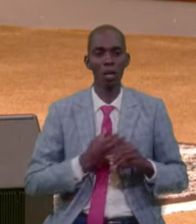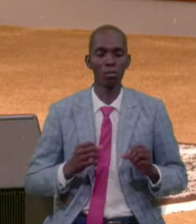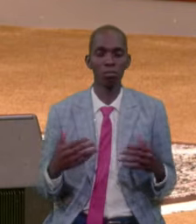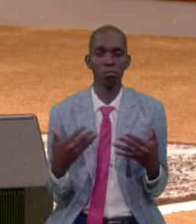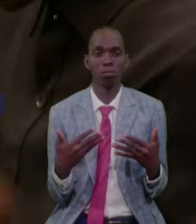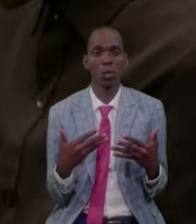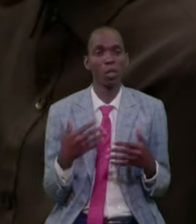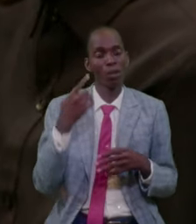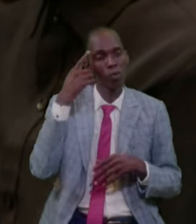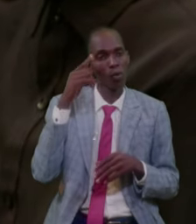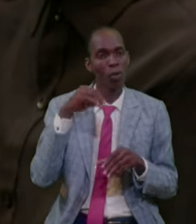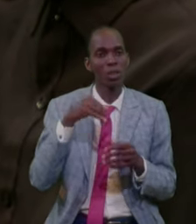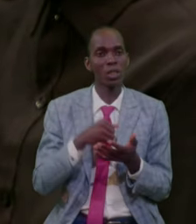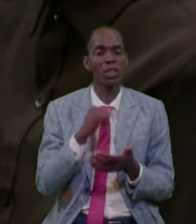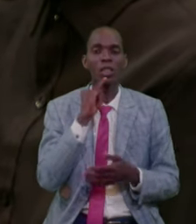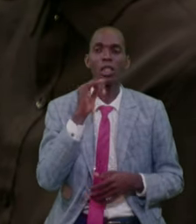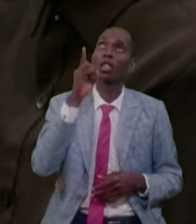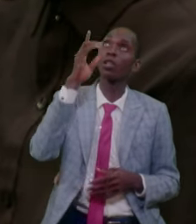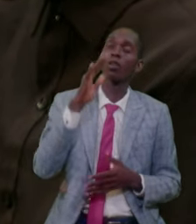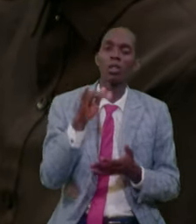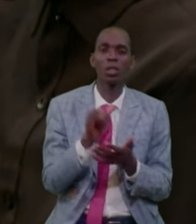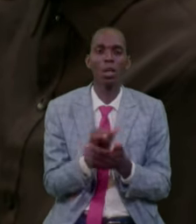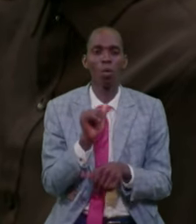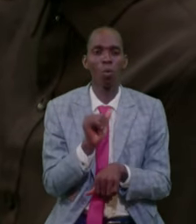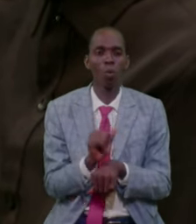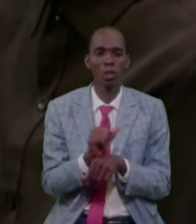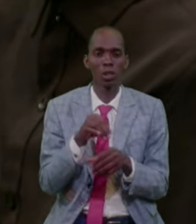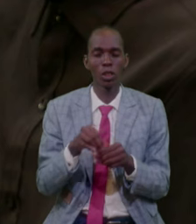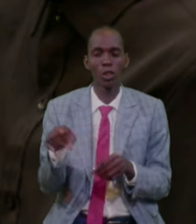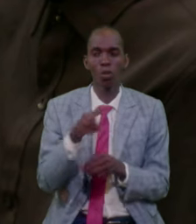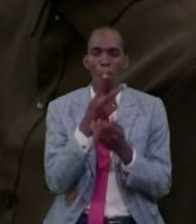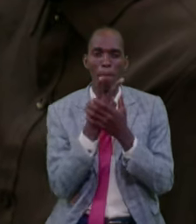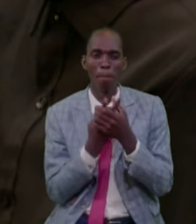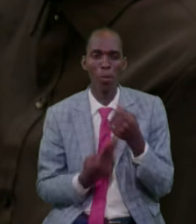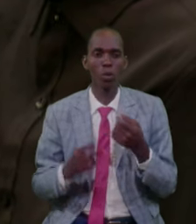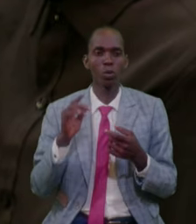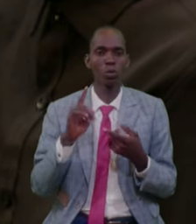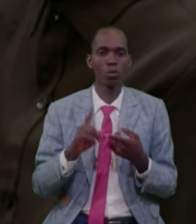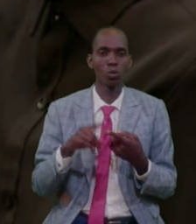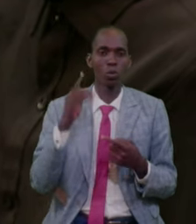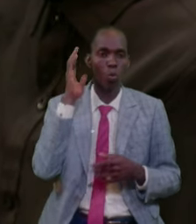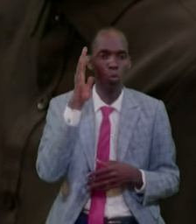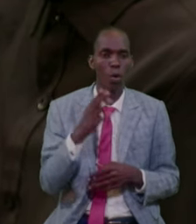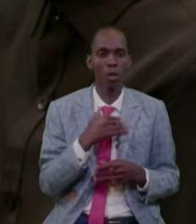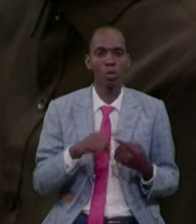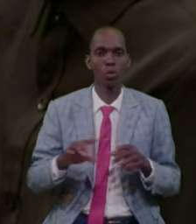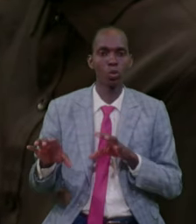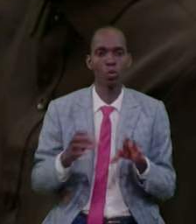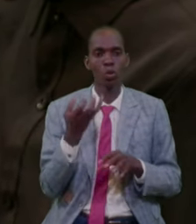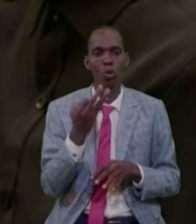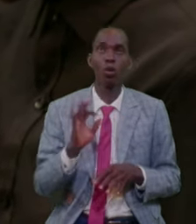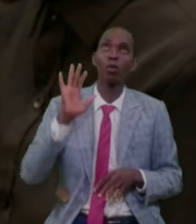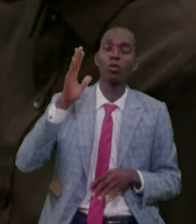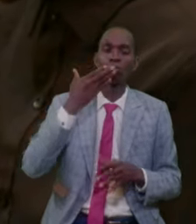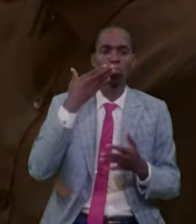in verse 13, for it is God which worketh in you both to will and to do of his good